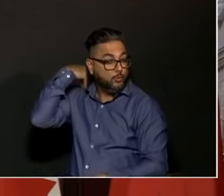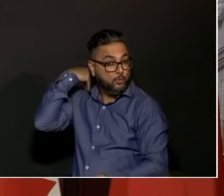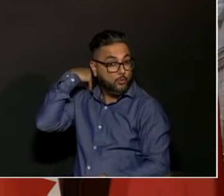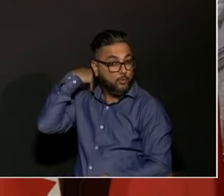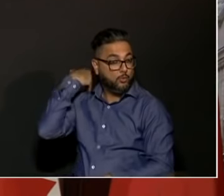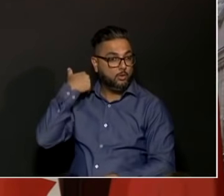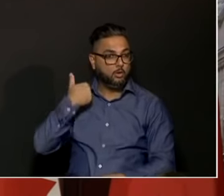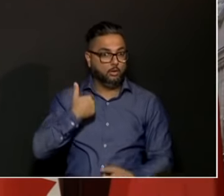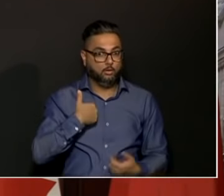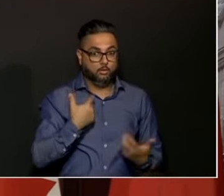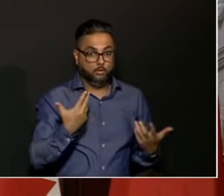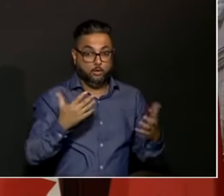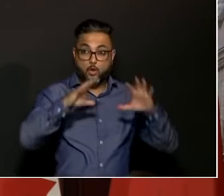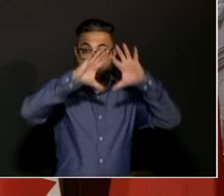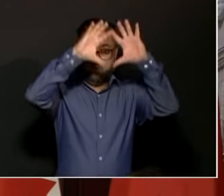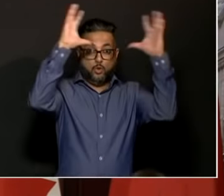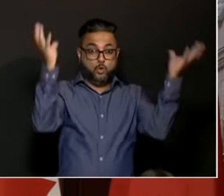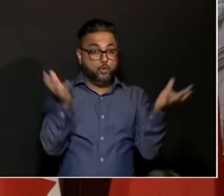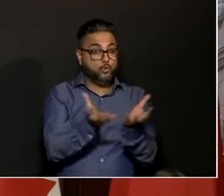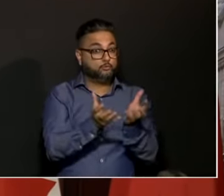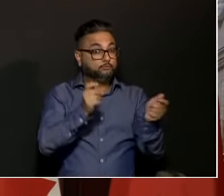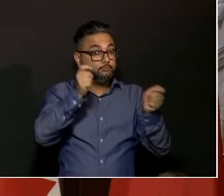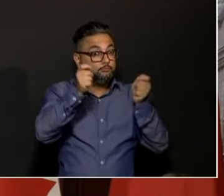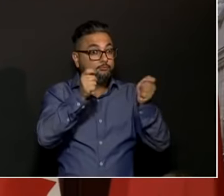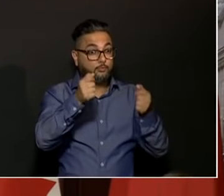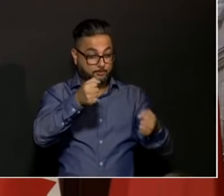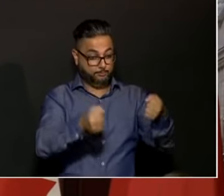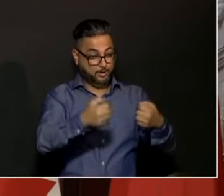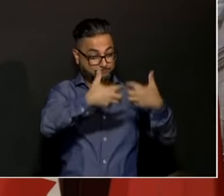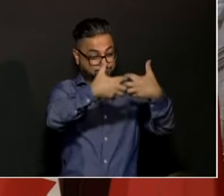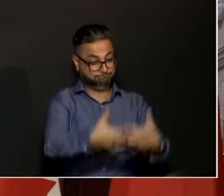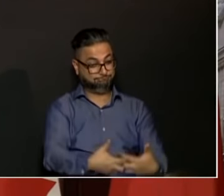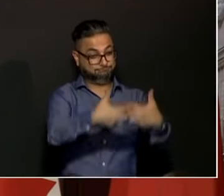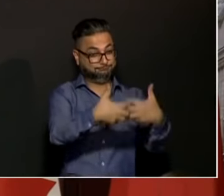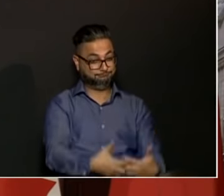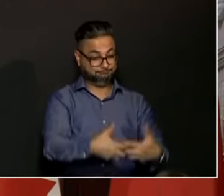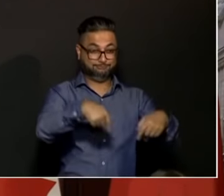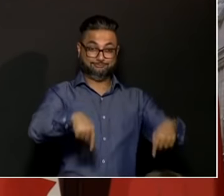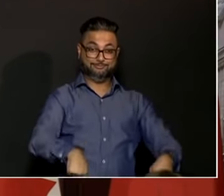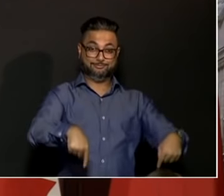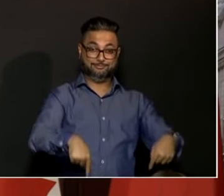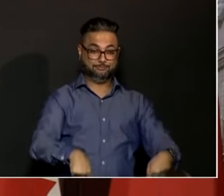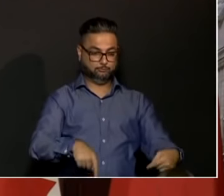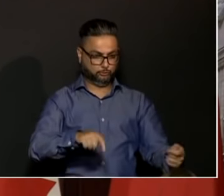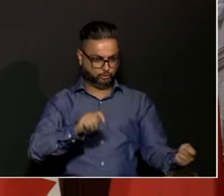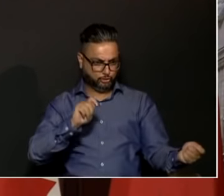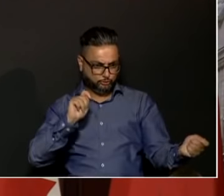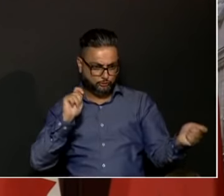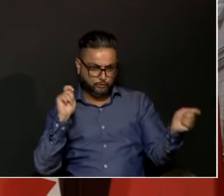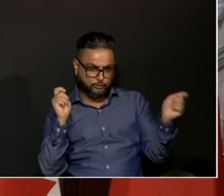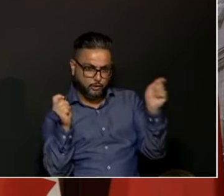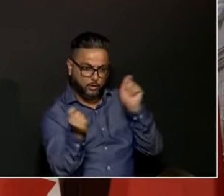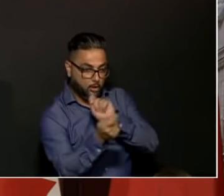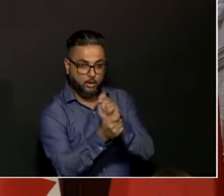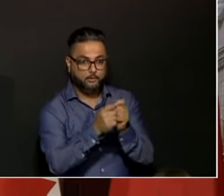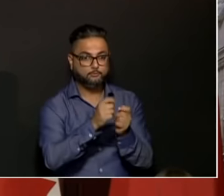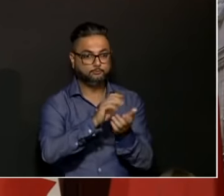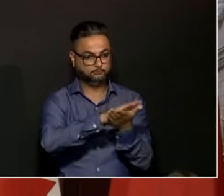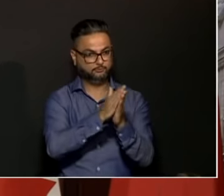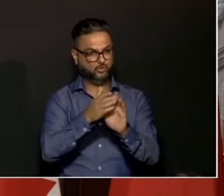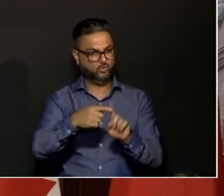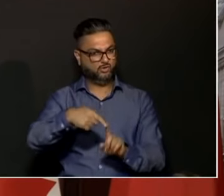of the world's largest auto part manufacturers like Linamar here would be switching over their line from car parts to make